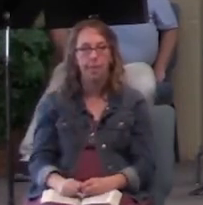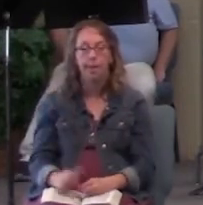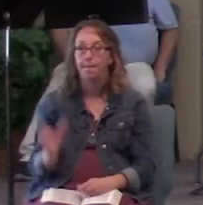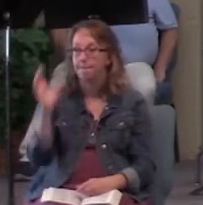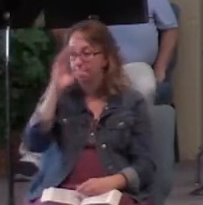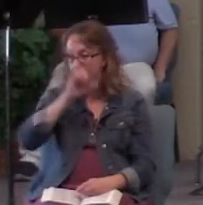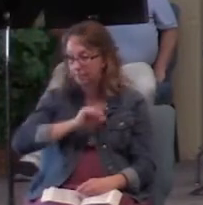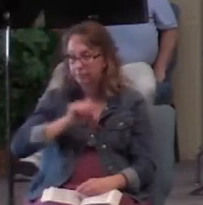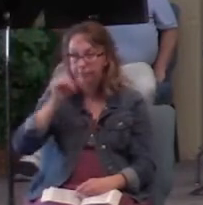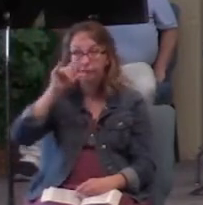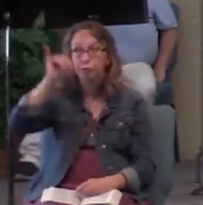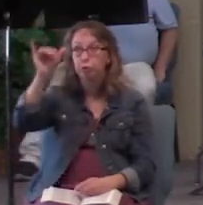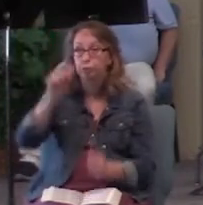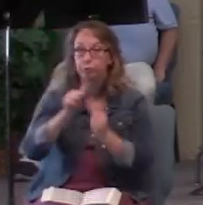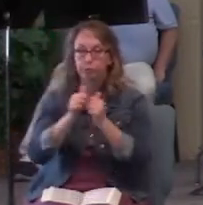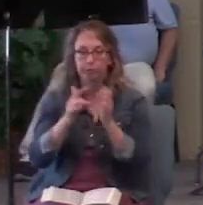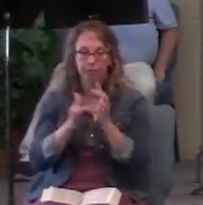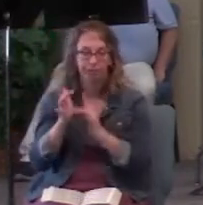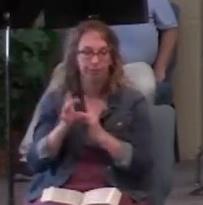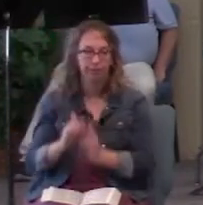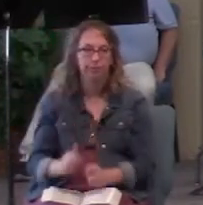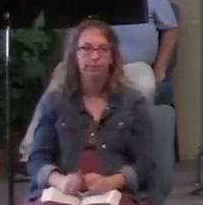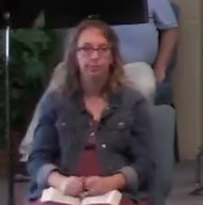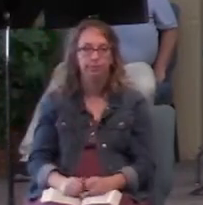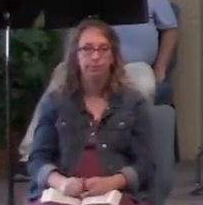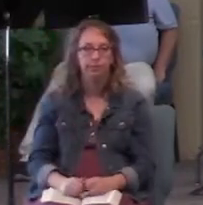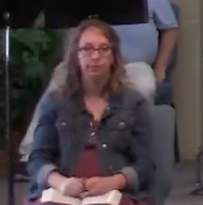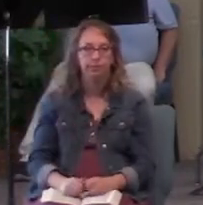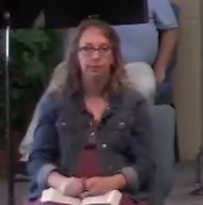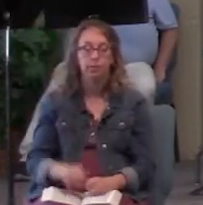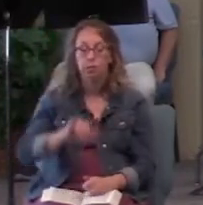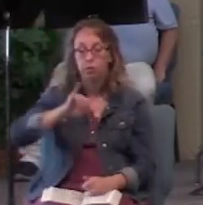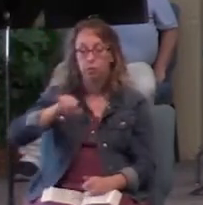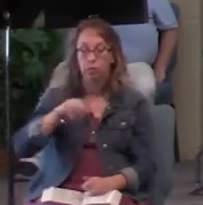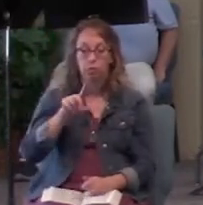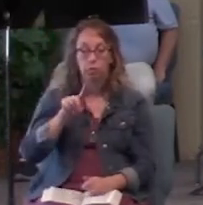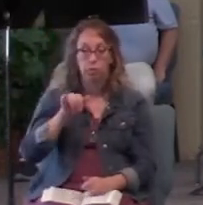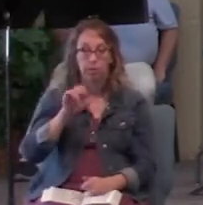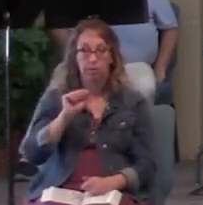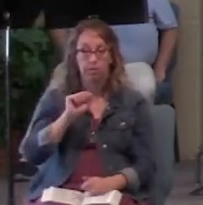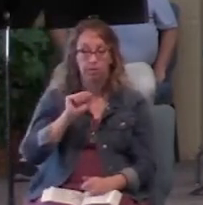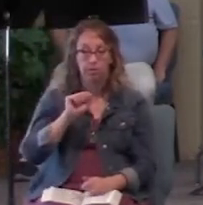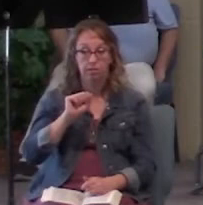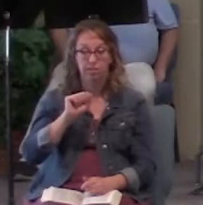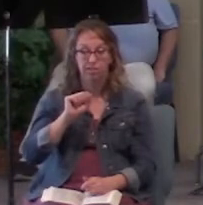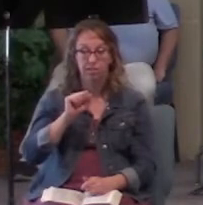missed eternity with Jesus. Judas would go off and he would hang himself.